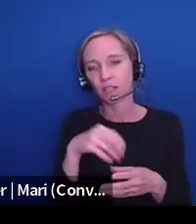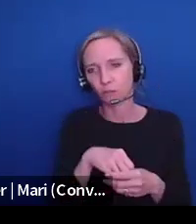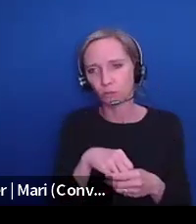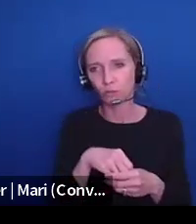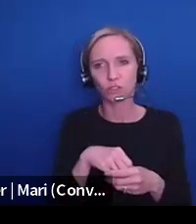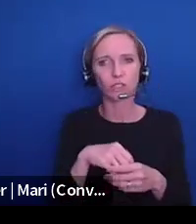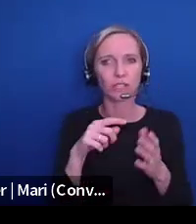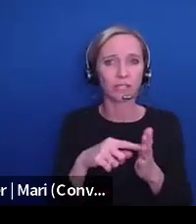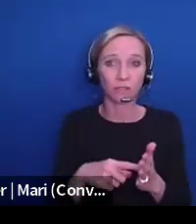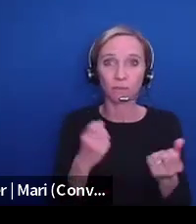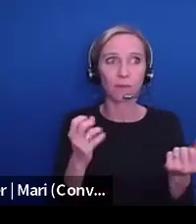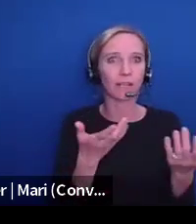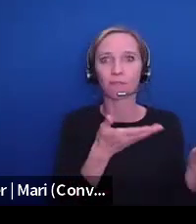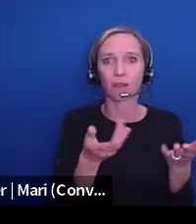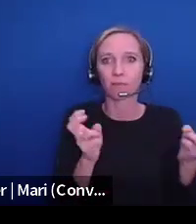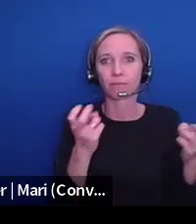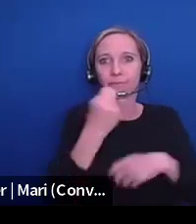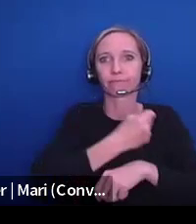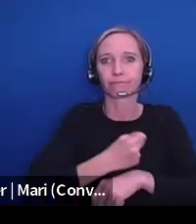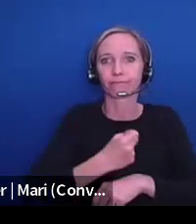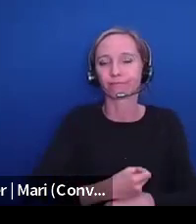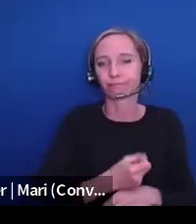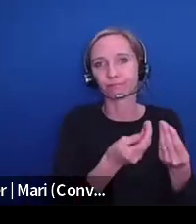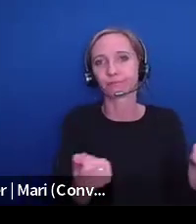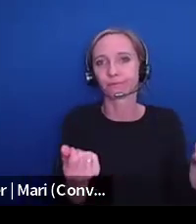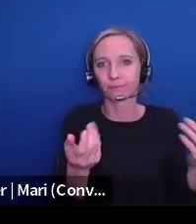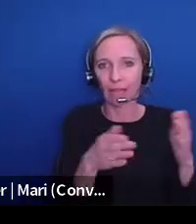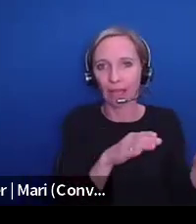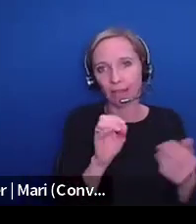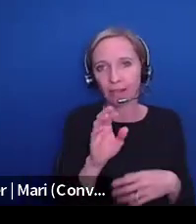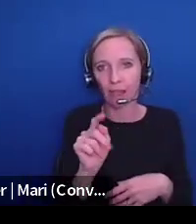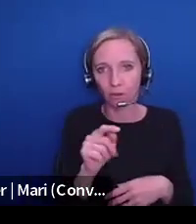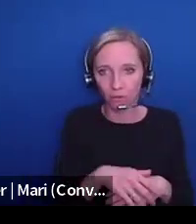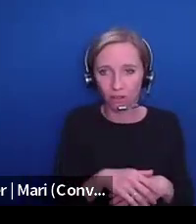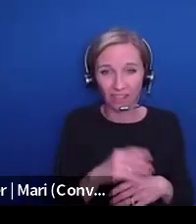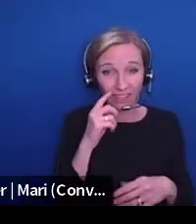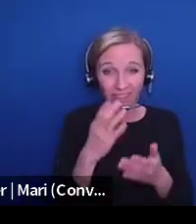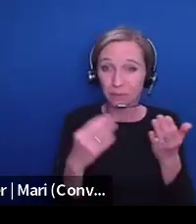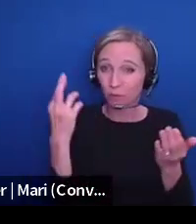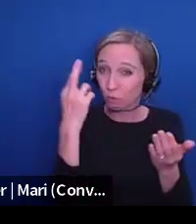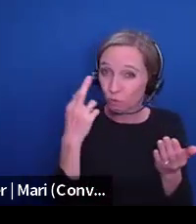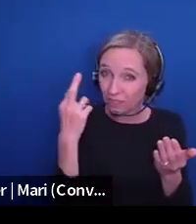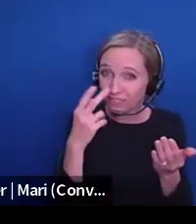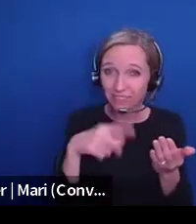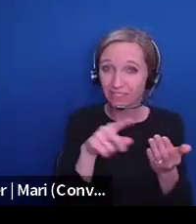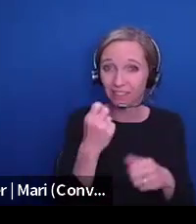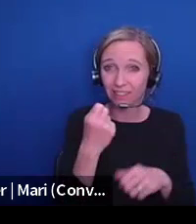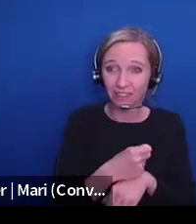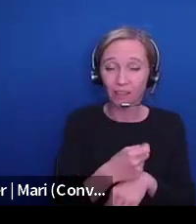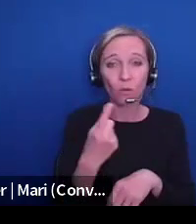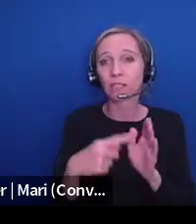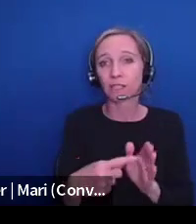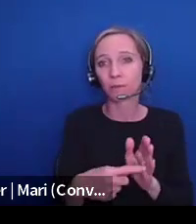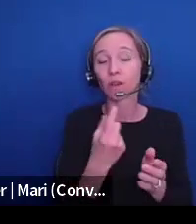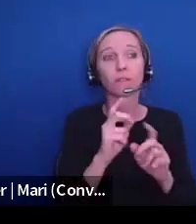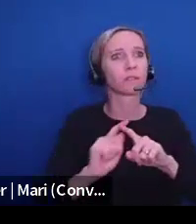that died out. And I heard one of the reasons might have been, or in one example, it was like you had all these